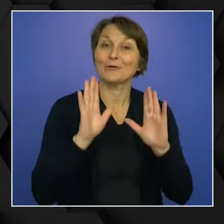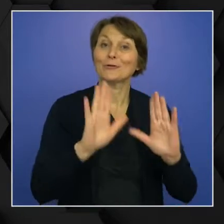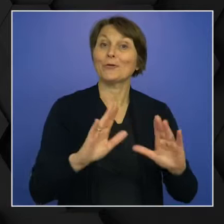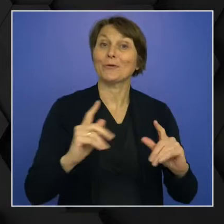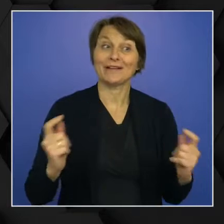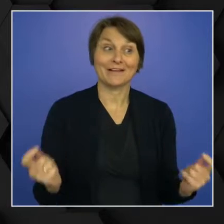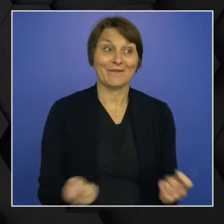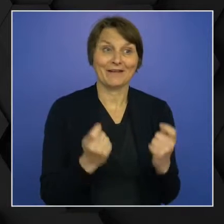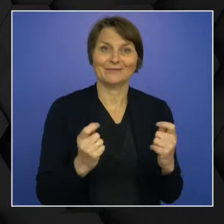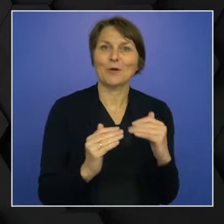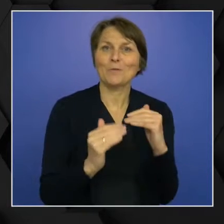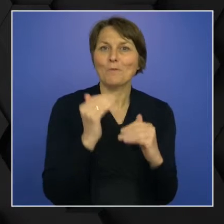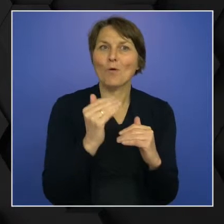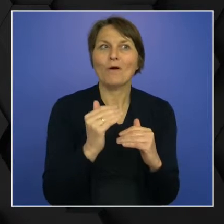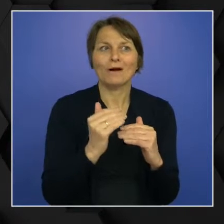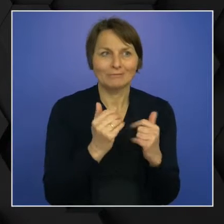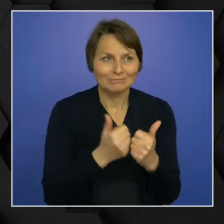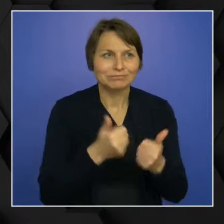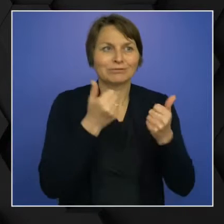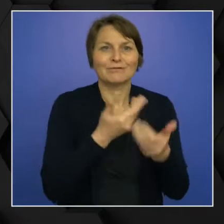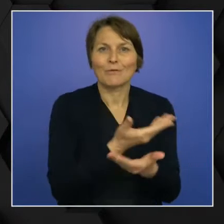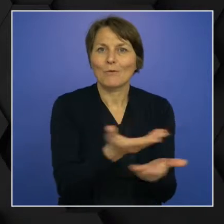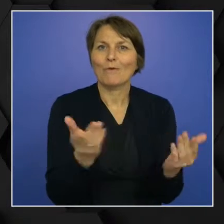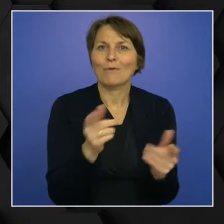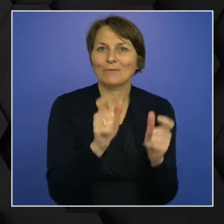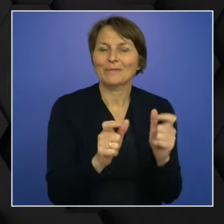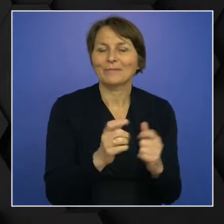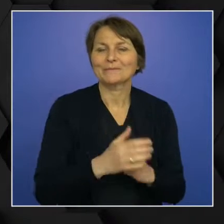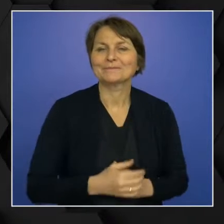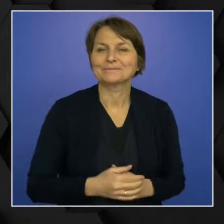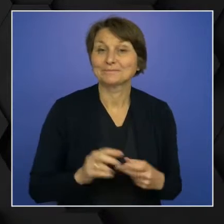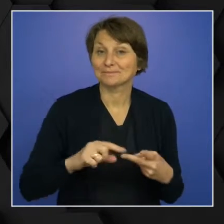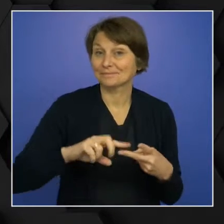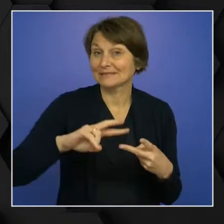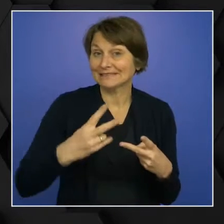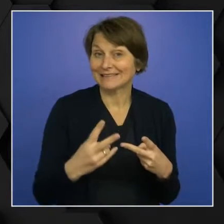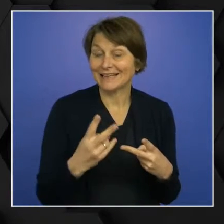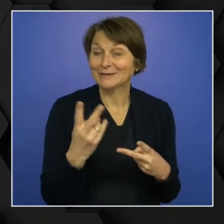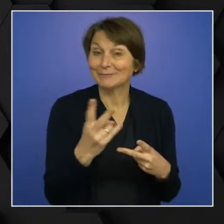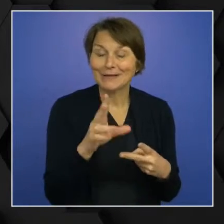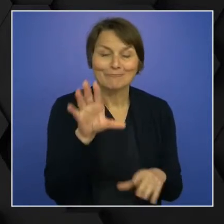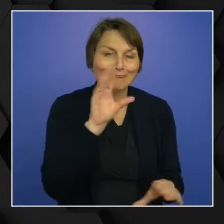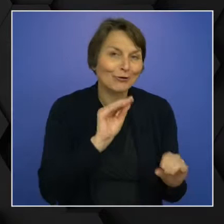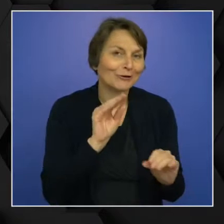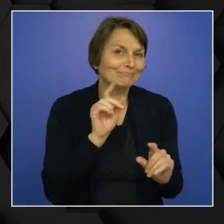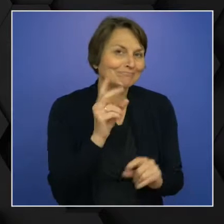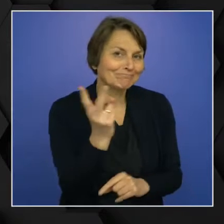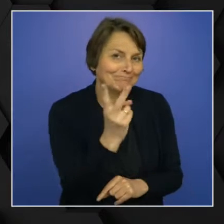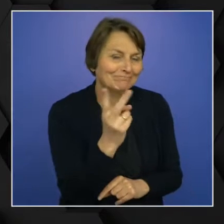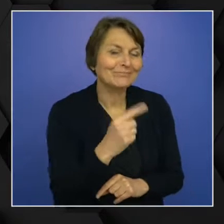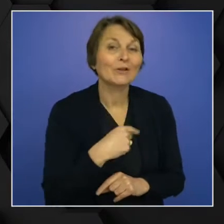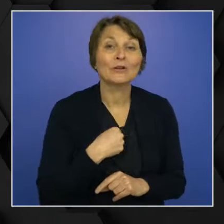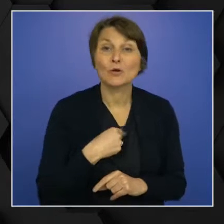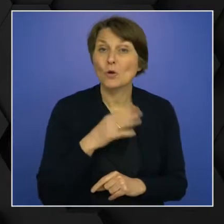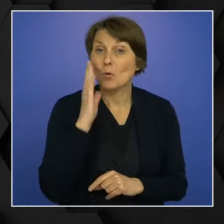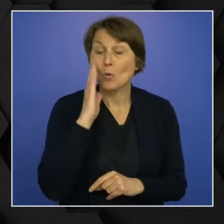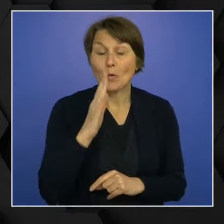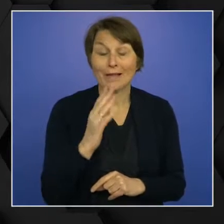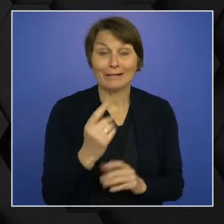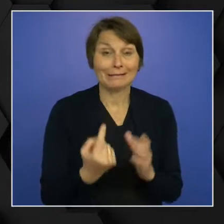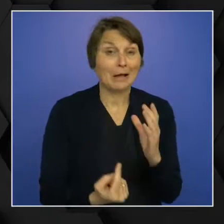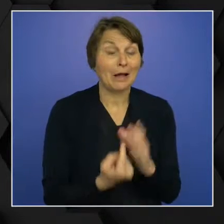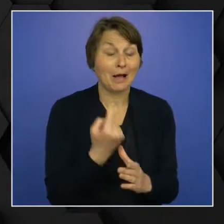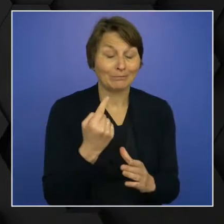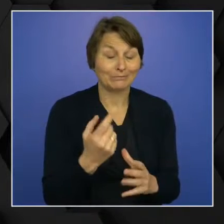the best thing we can be doing. And the second one I've learned from listening to both of you is, you are going to mess up. And it's